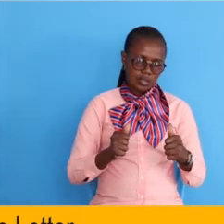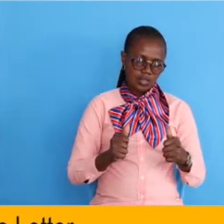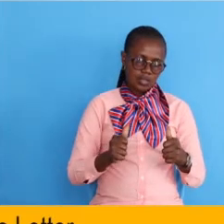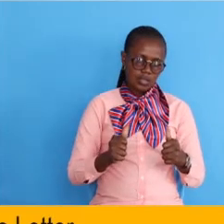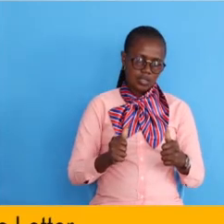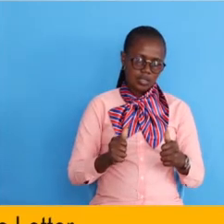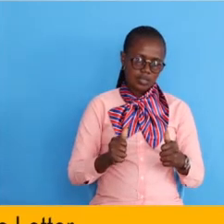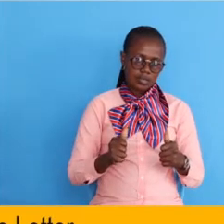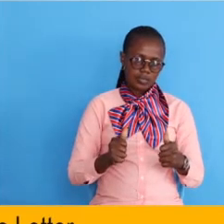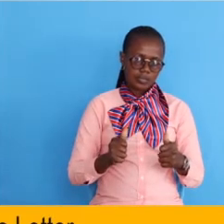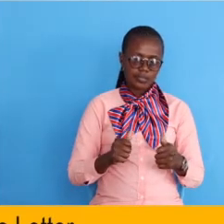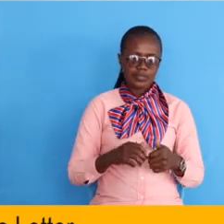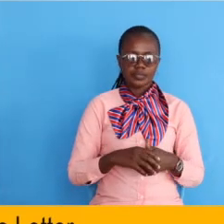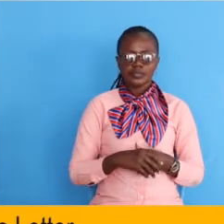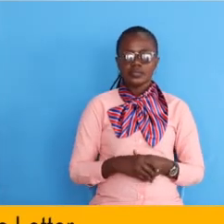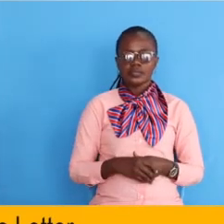her gender.